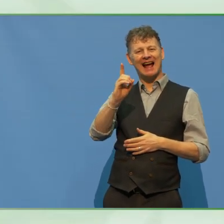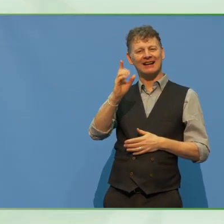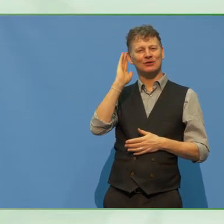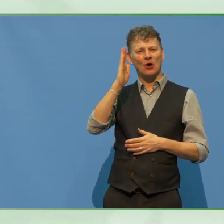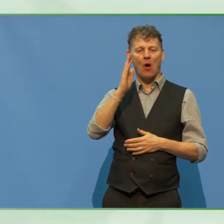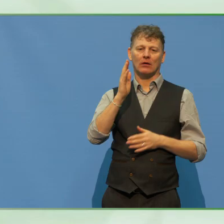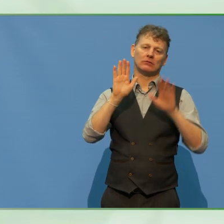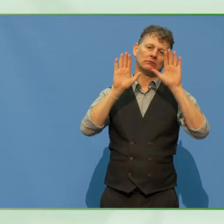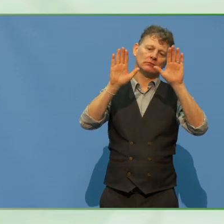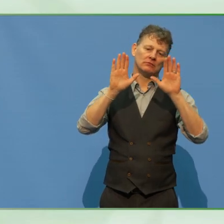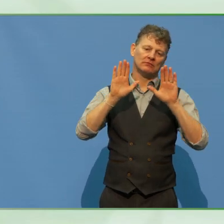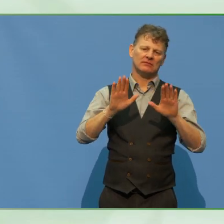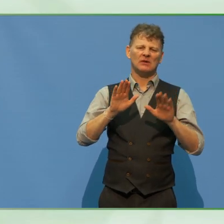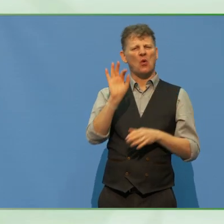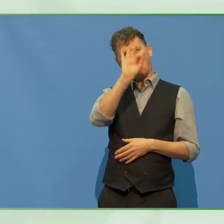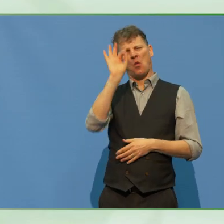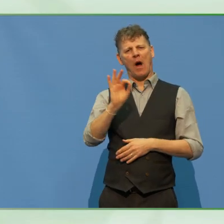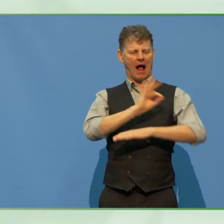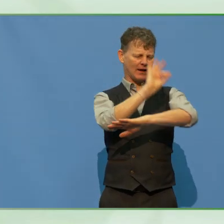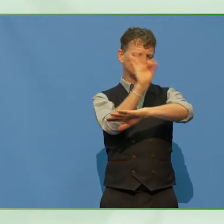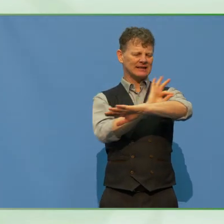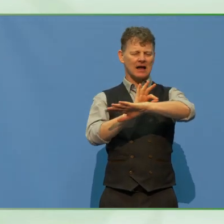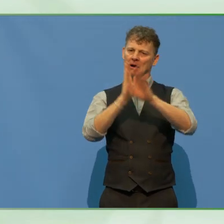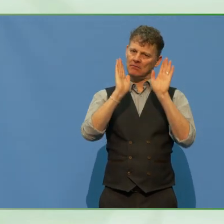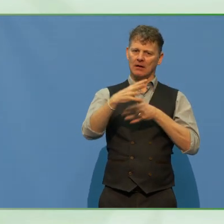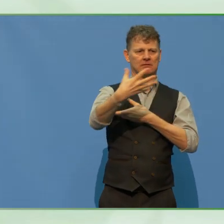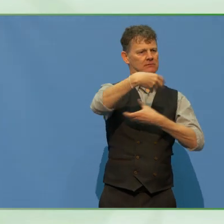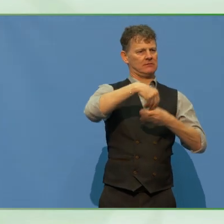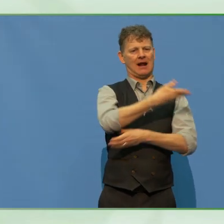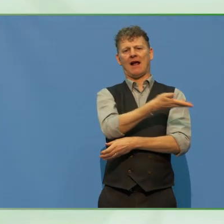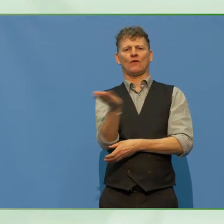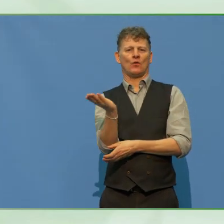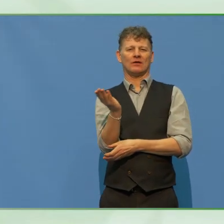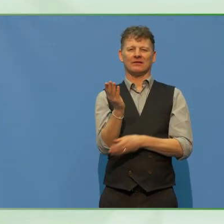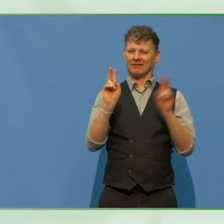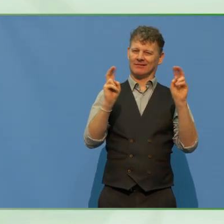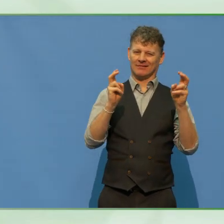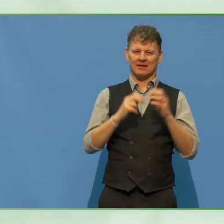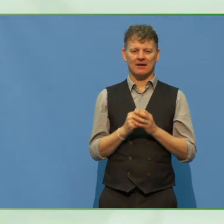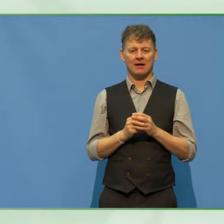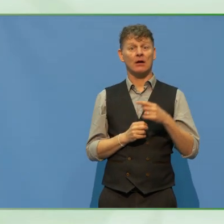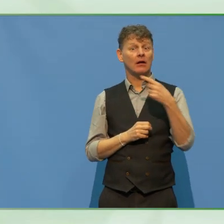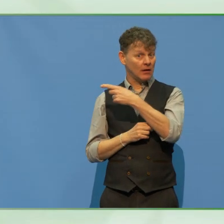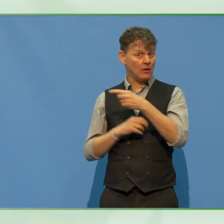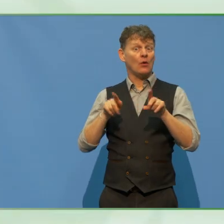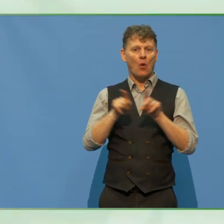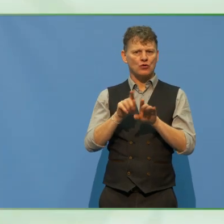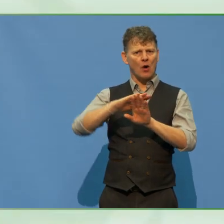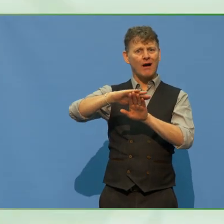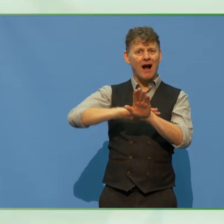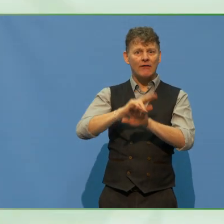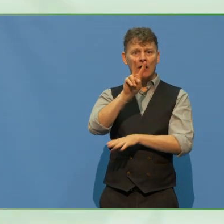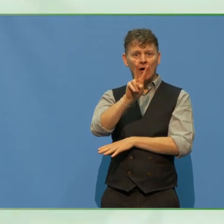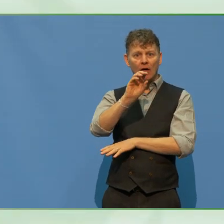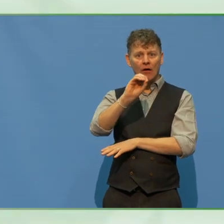Everyone, which reached millions and sparked a movement. But others may know her as someone who appeared on the cover of Vogue, which, true